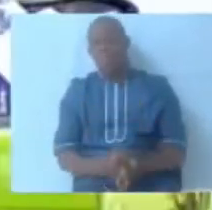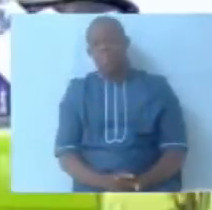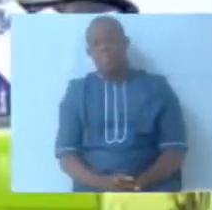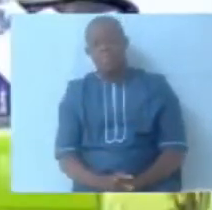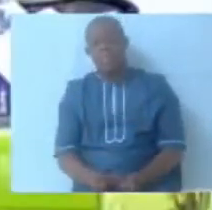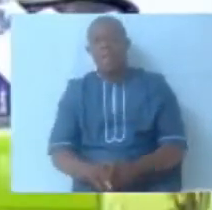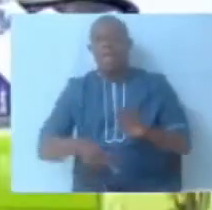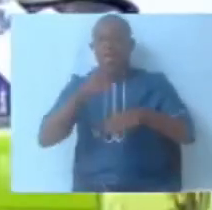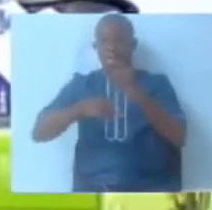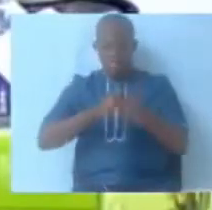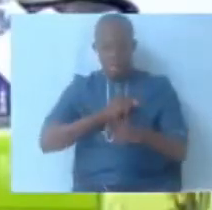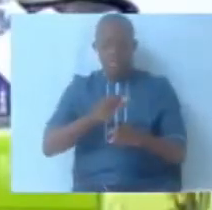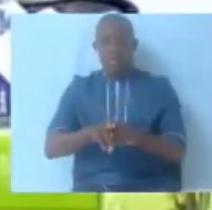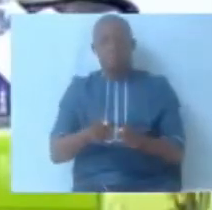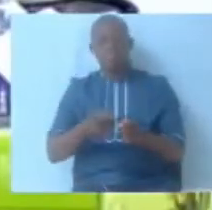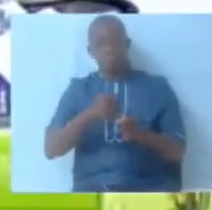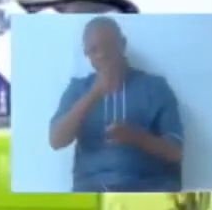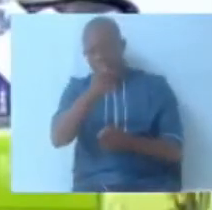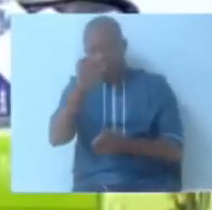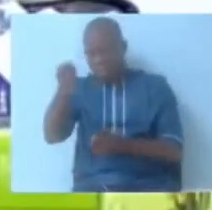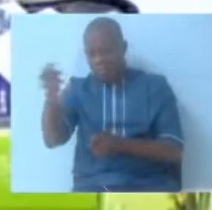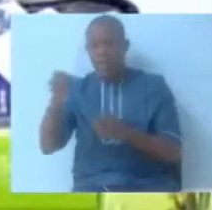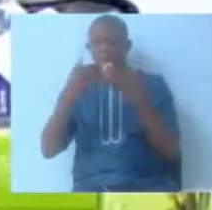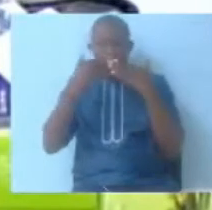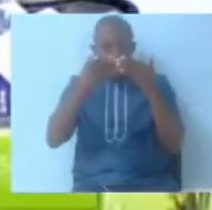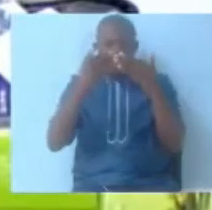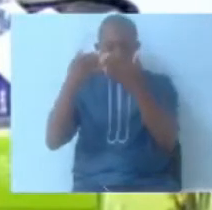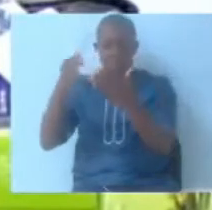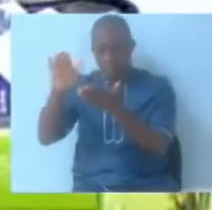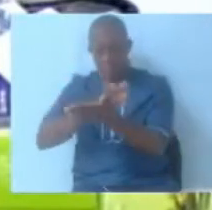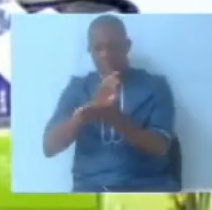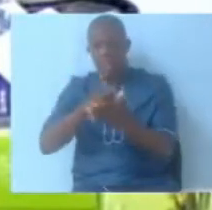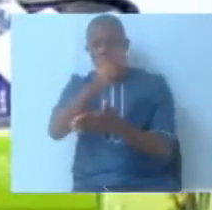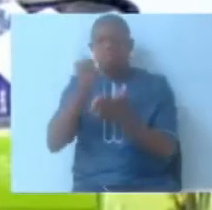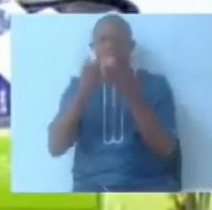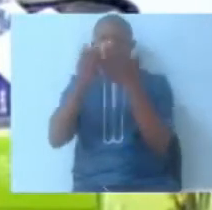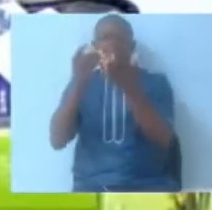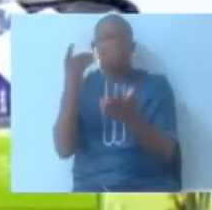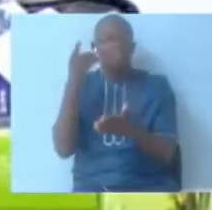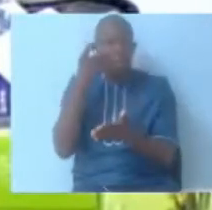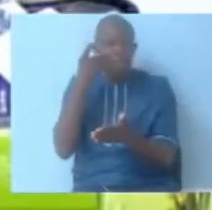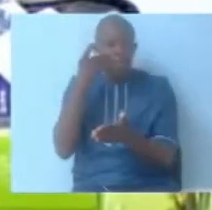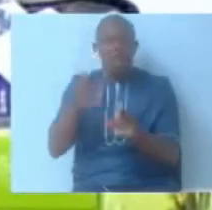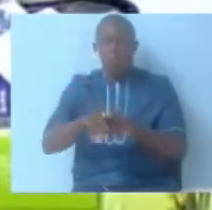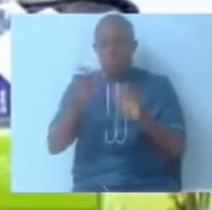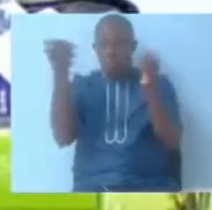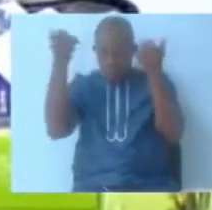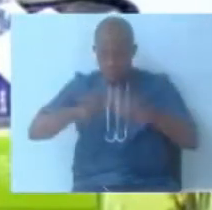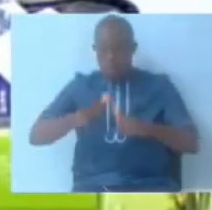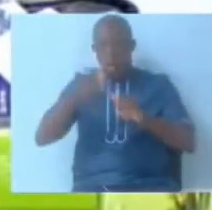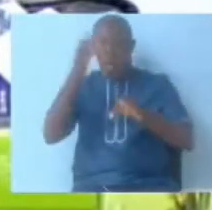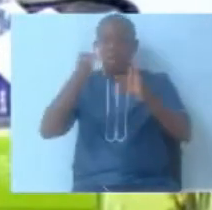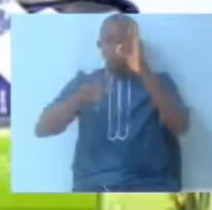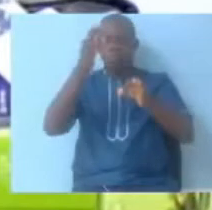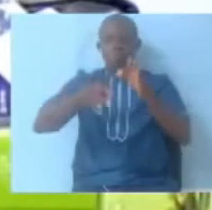then issued notices and gave a date for matter to be mentioned in court. Bitumo tumo le nata molu